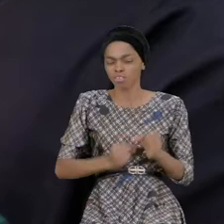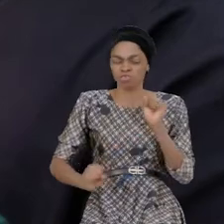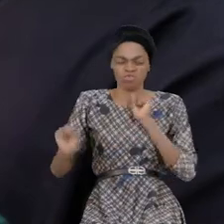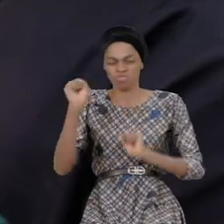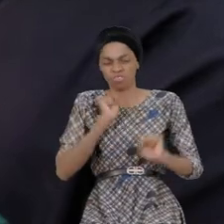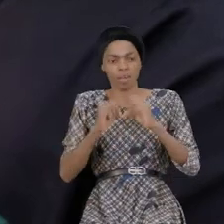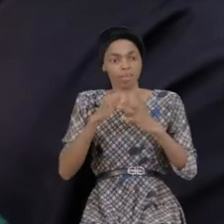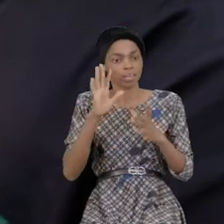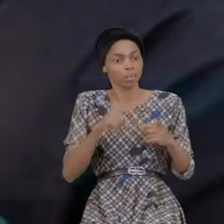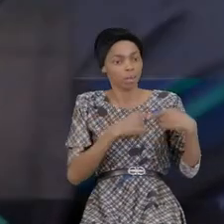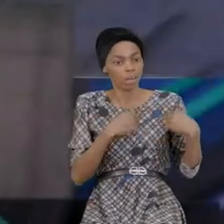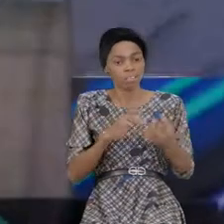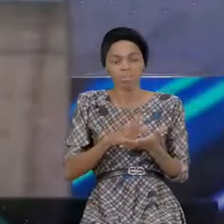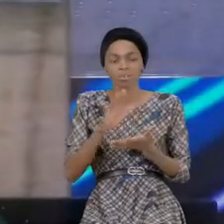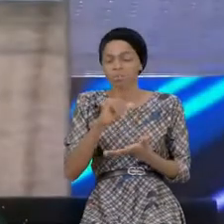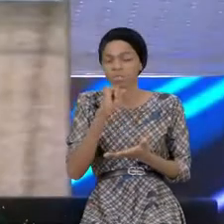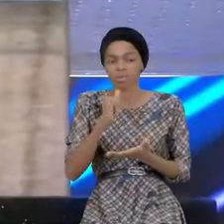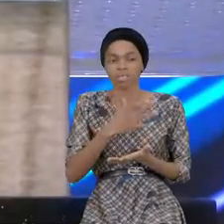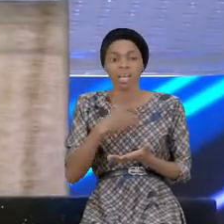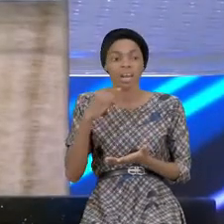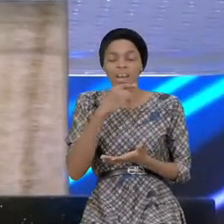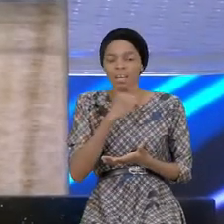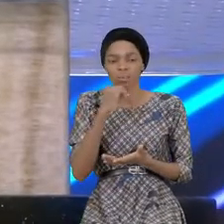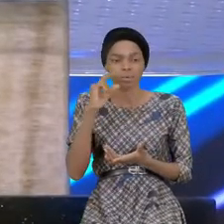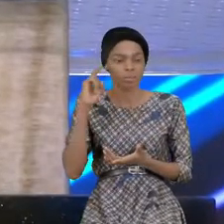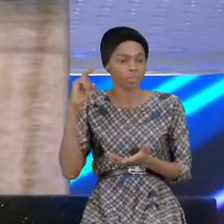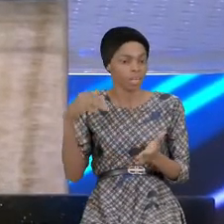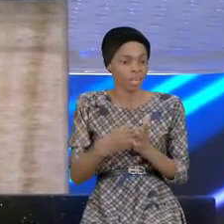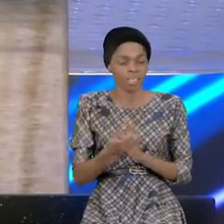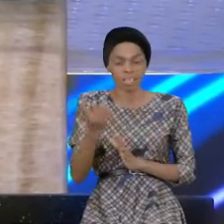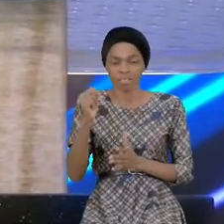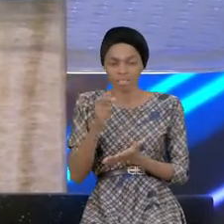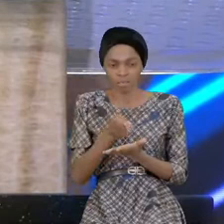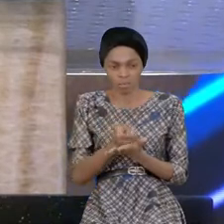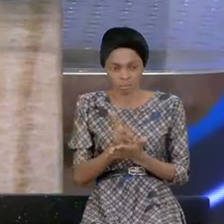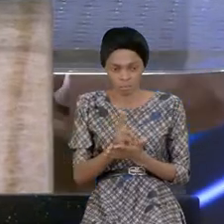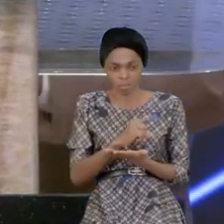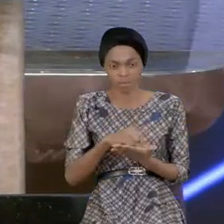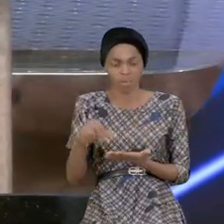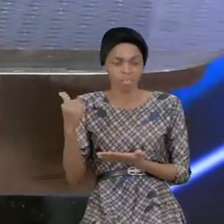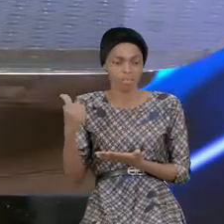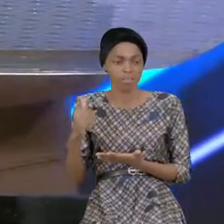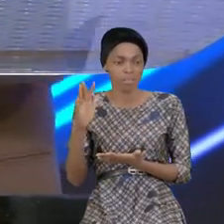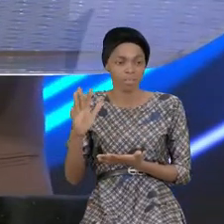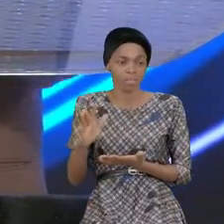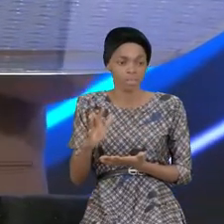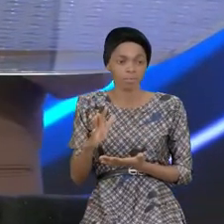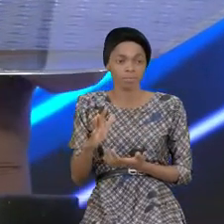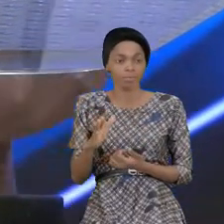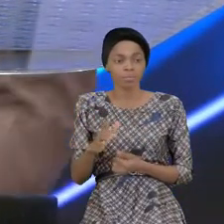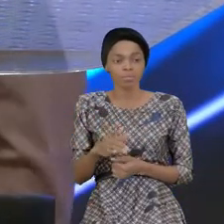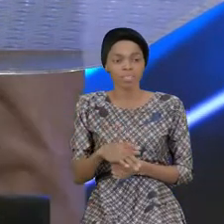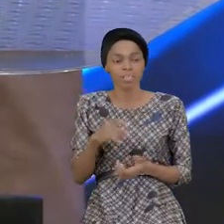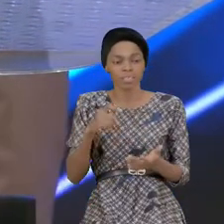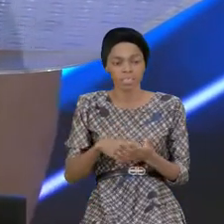hearts, glory not, and lie not against the truth. Verse 15, it says,